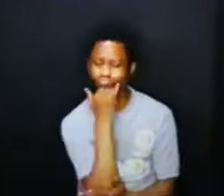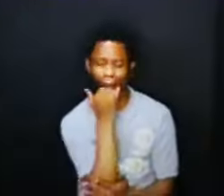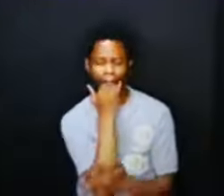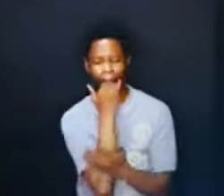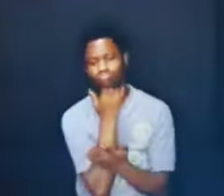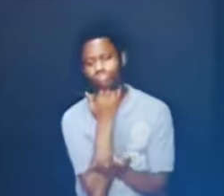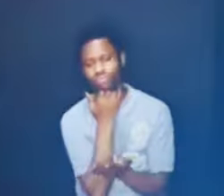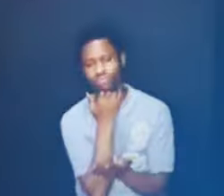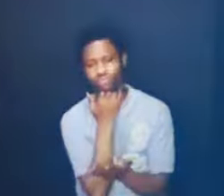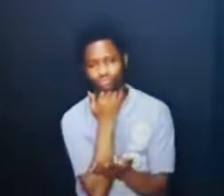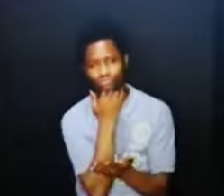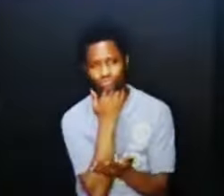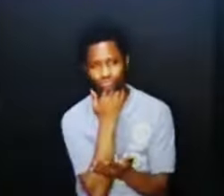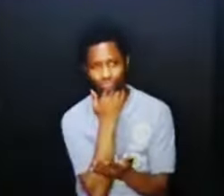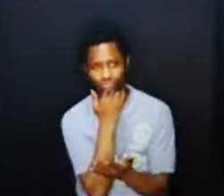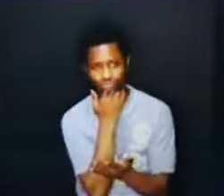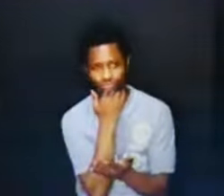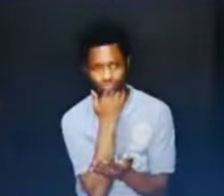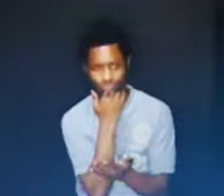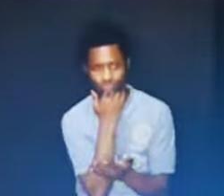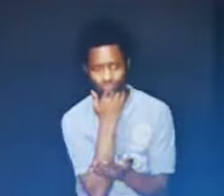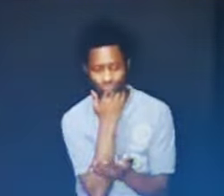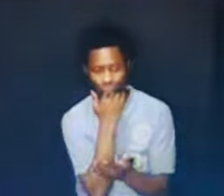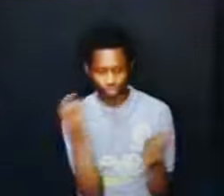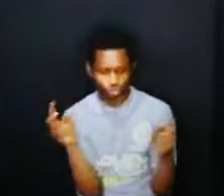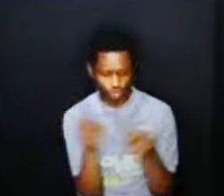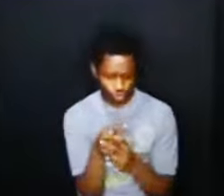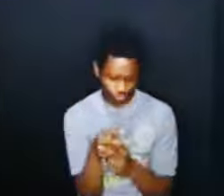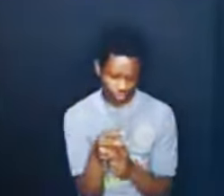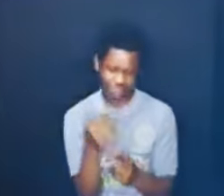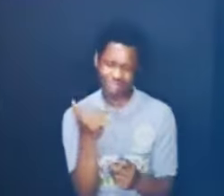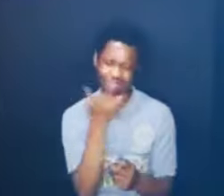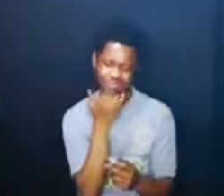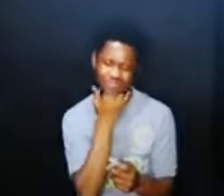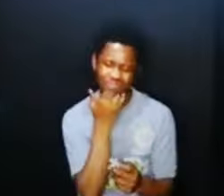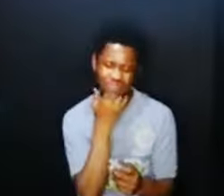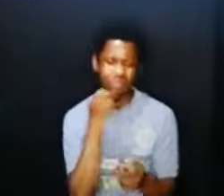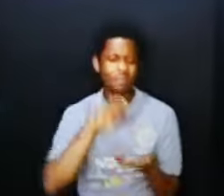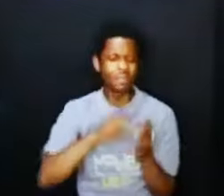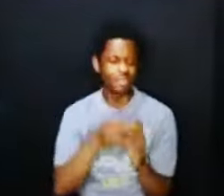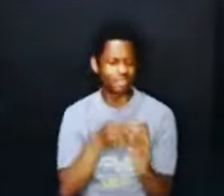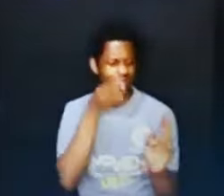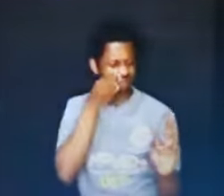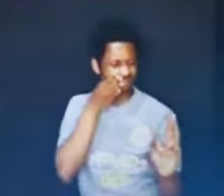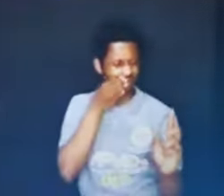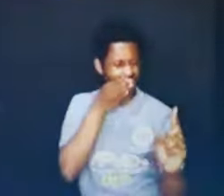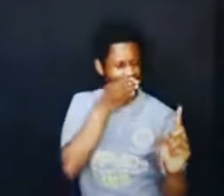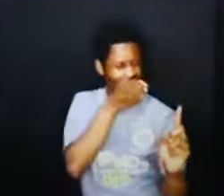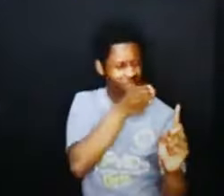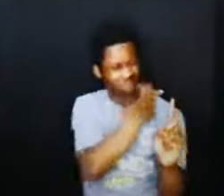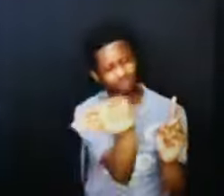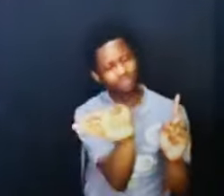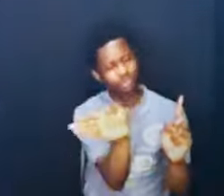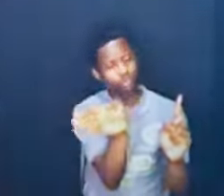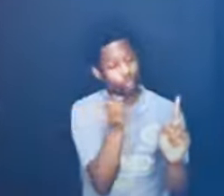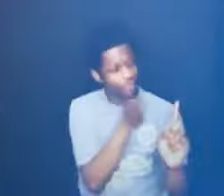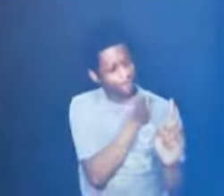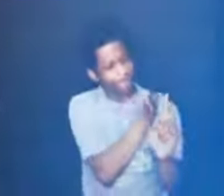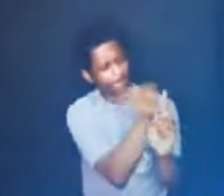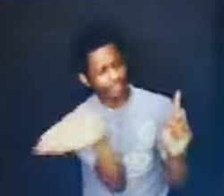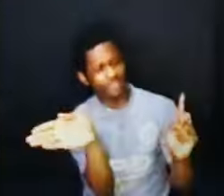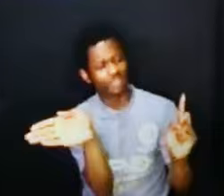the mark. So transgression is missing the mark. When you miss the